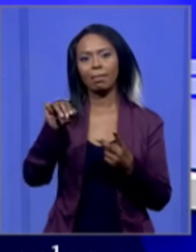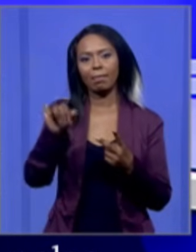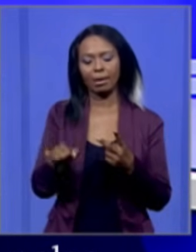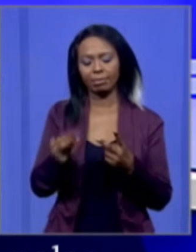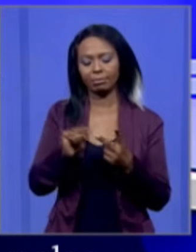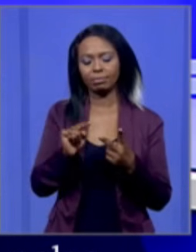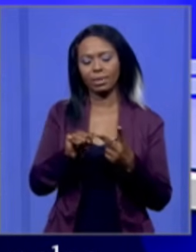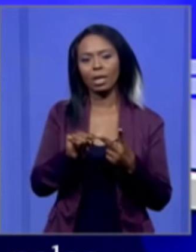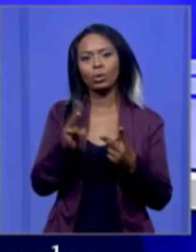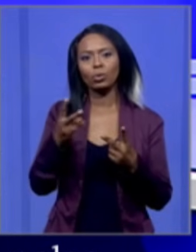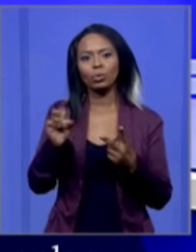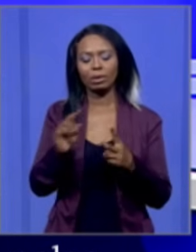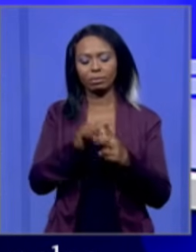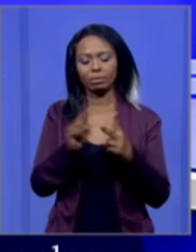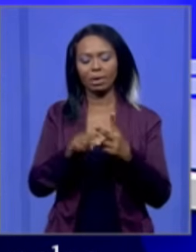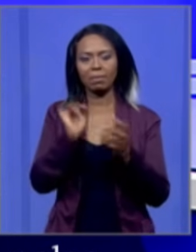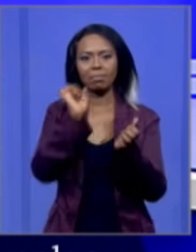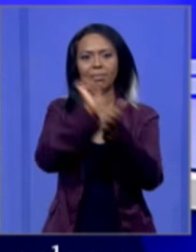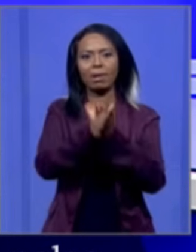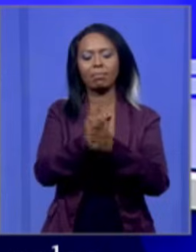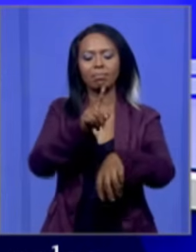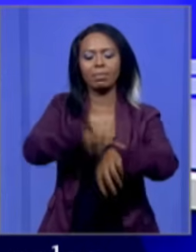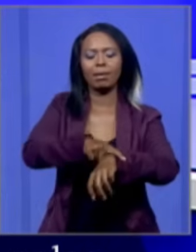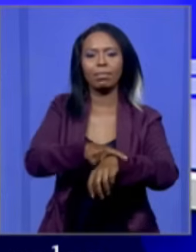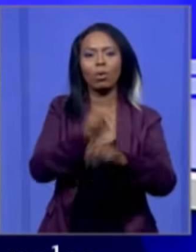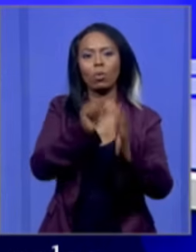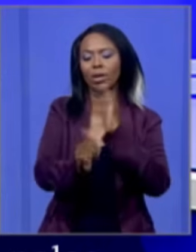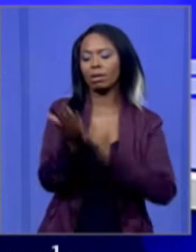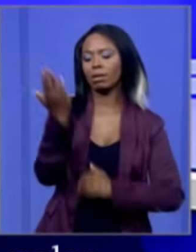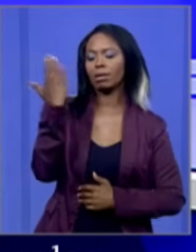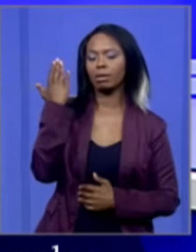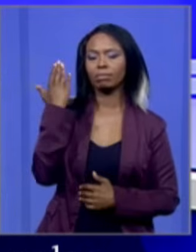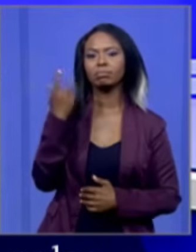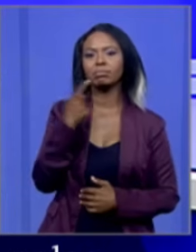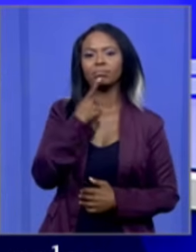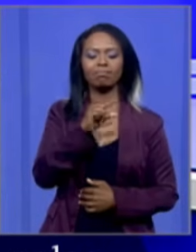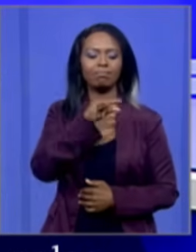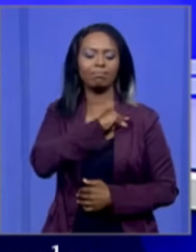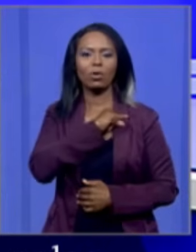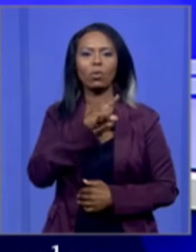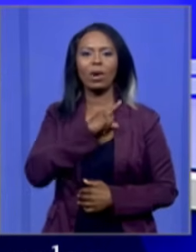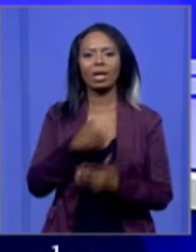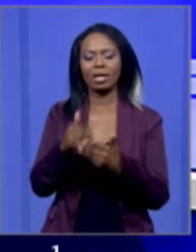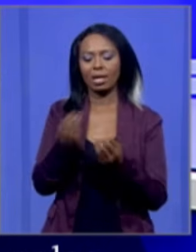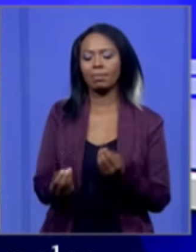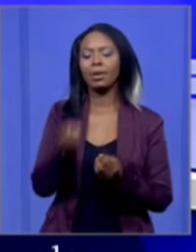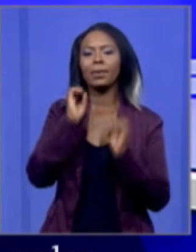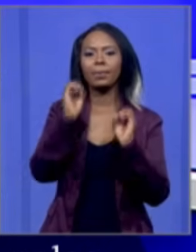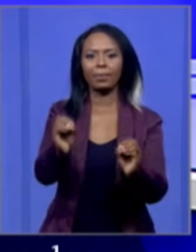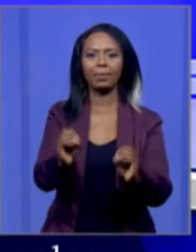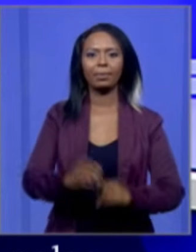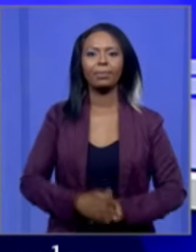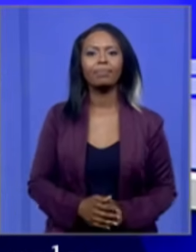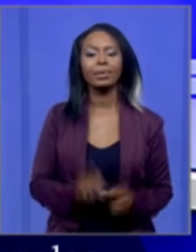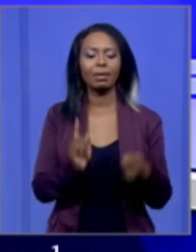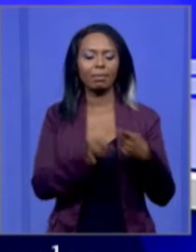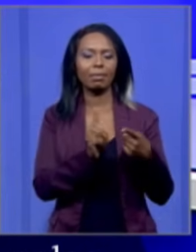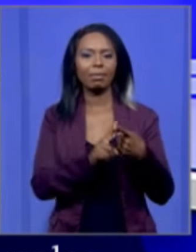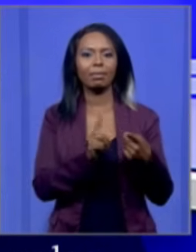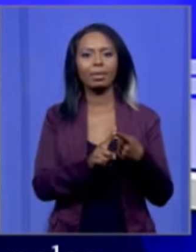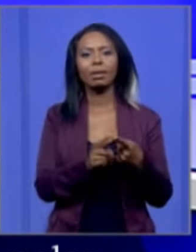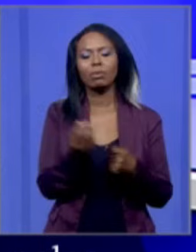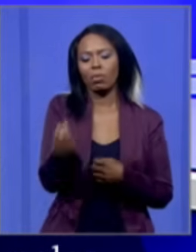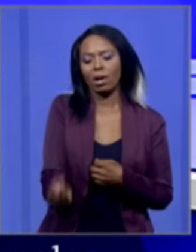e 20 ba golegilwe bekeng ya go feta ka molato wa go hlokomologa ngwana. Re itumetse o hweditšwe